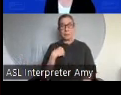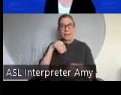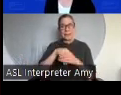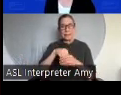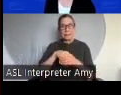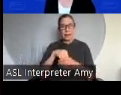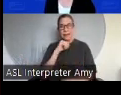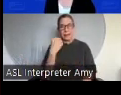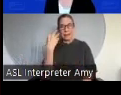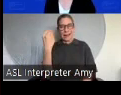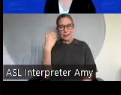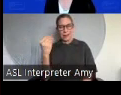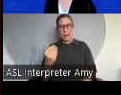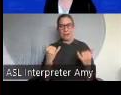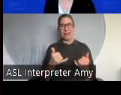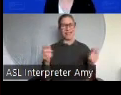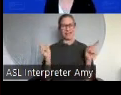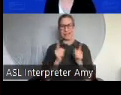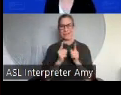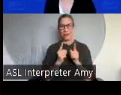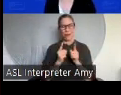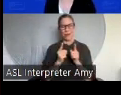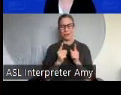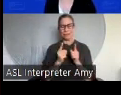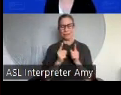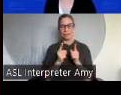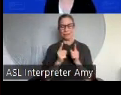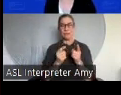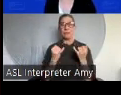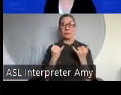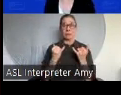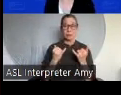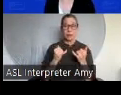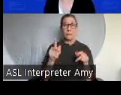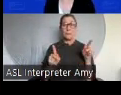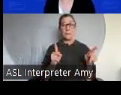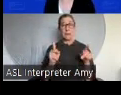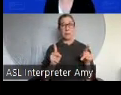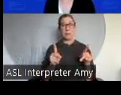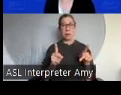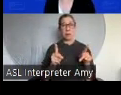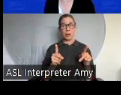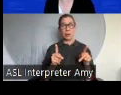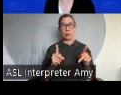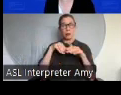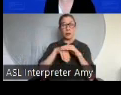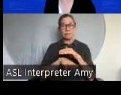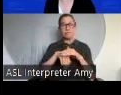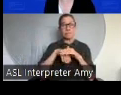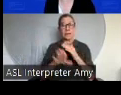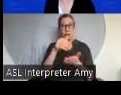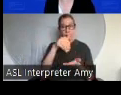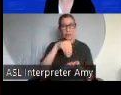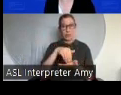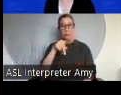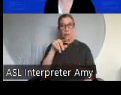it's undersized for. As for people who come through the facility, I do hope